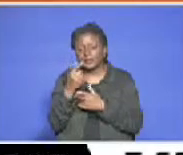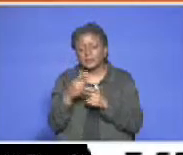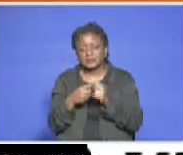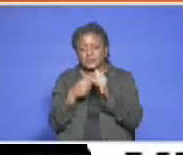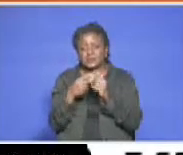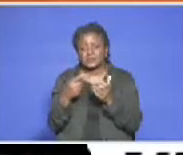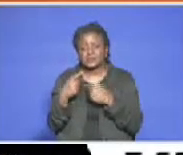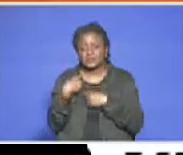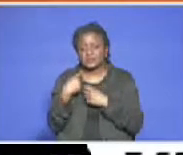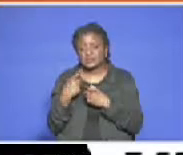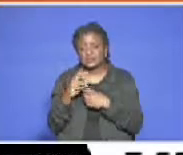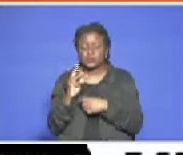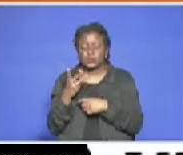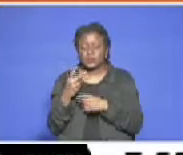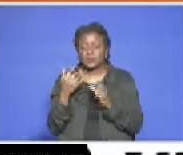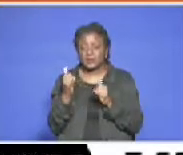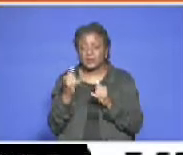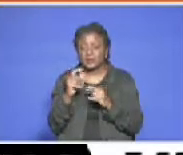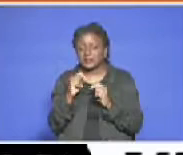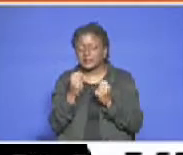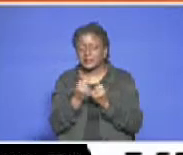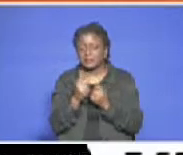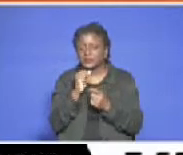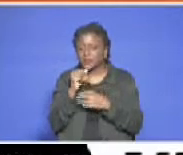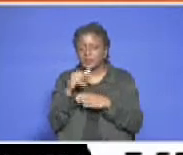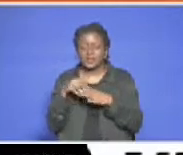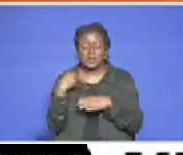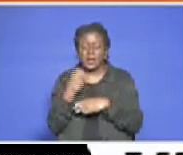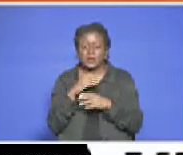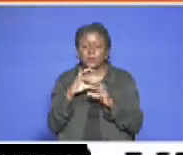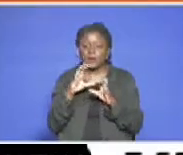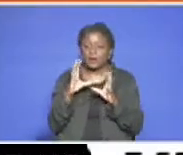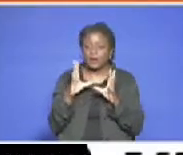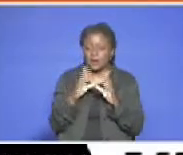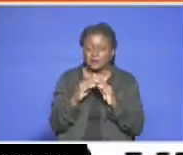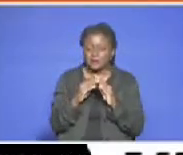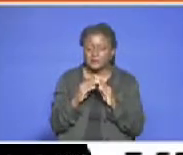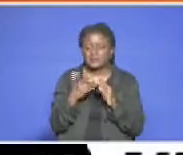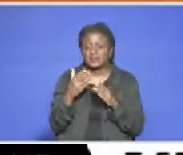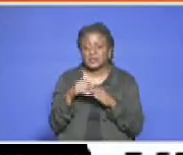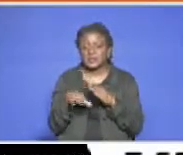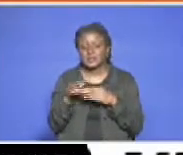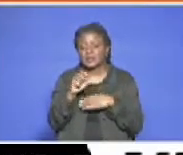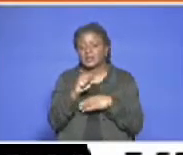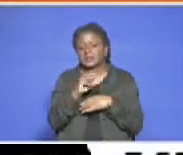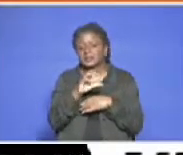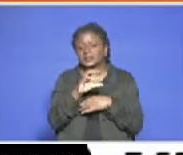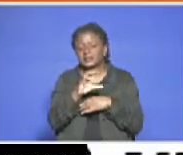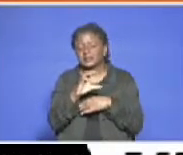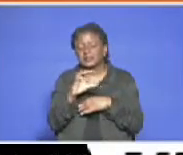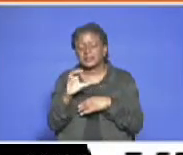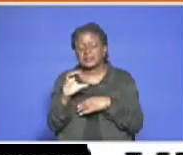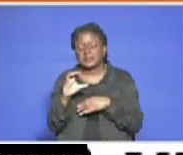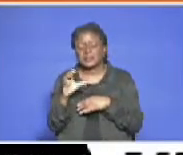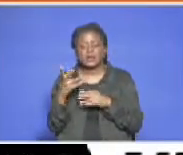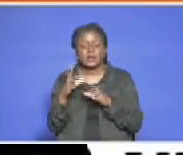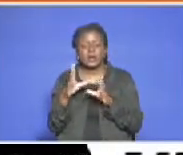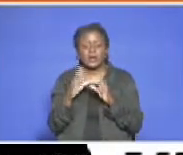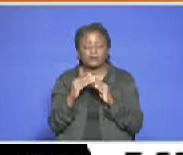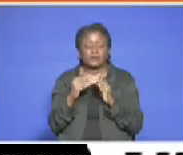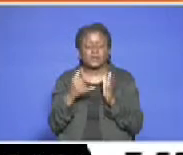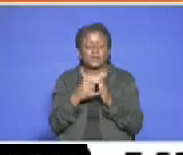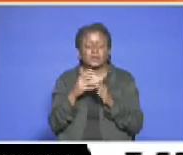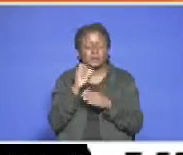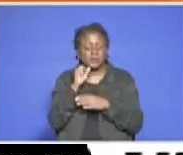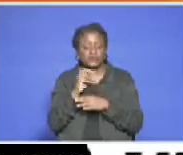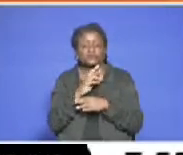team not in our conference, in the SEC conference. So, you know, it was really good to play a